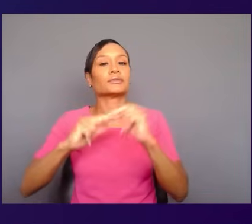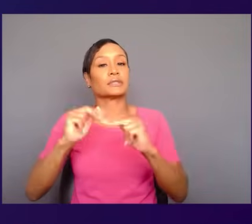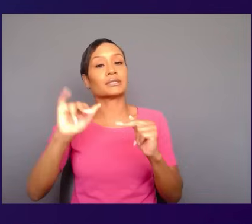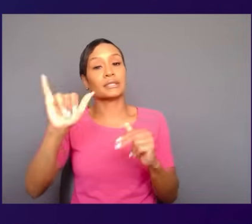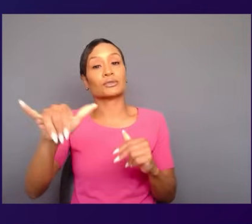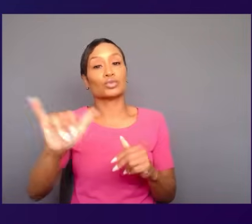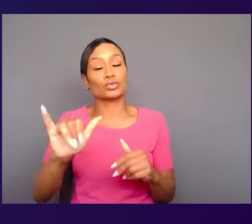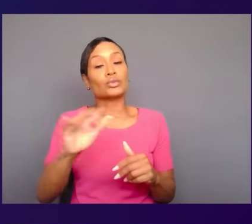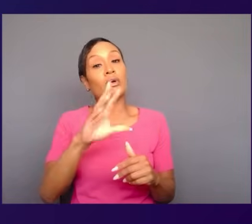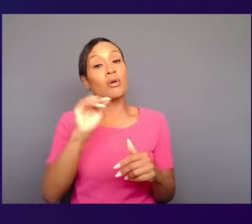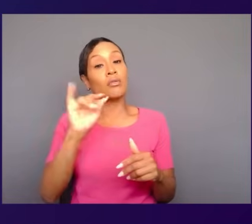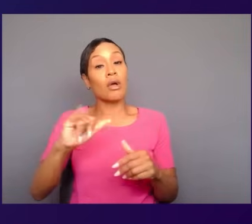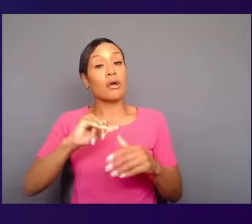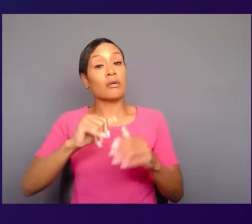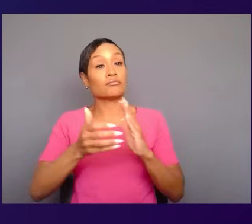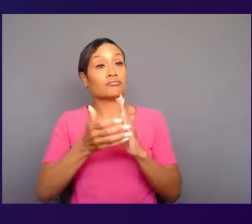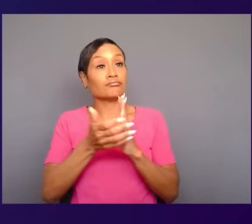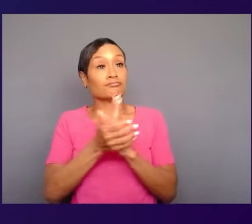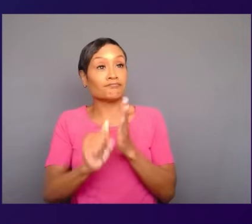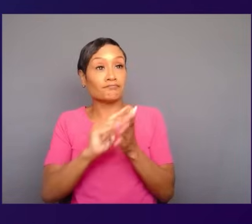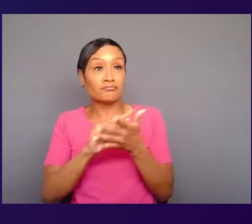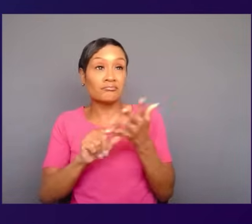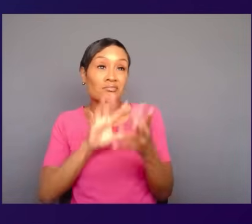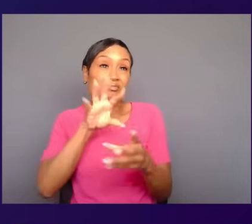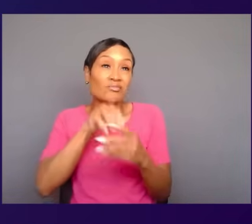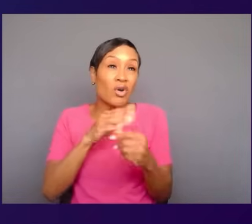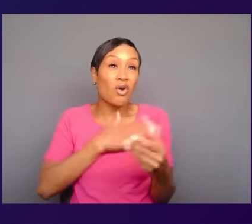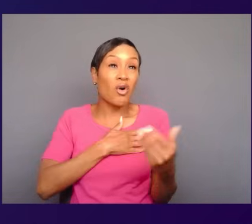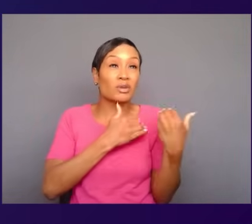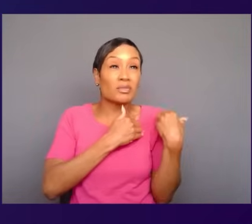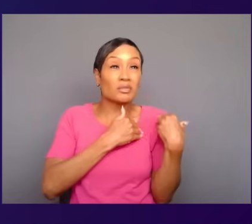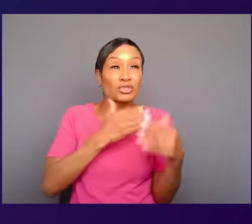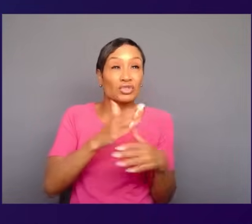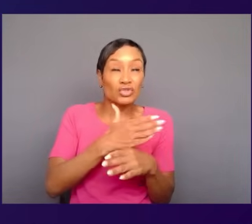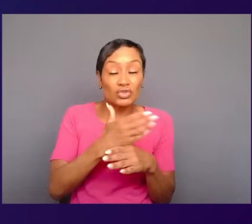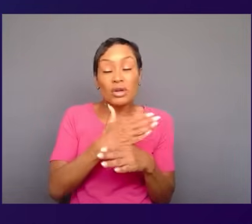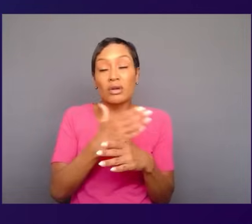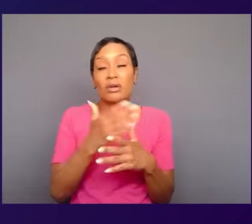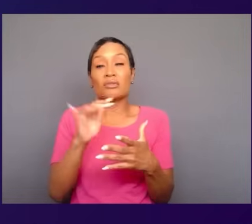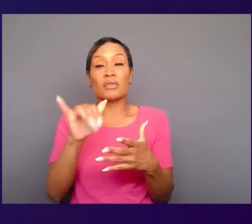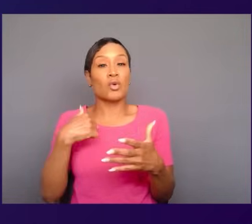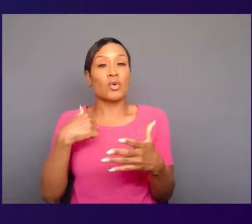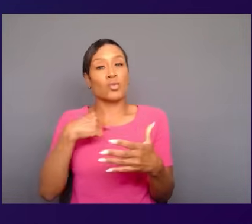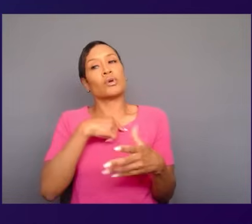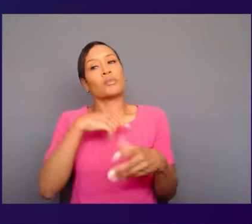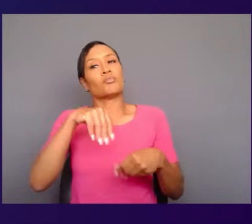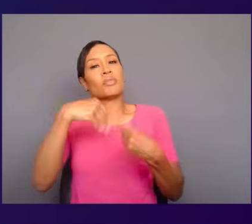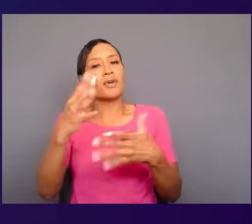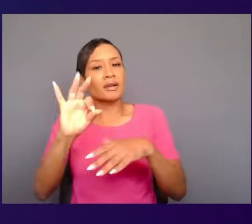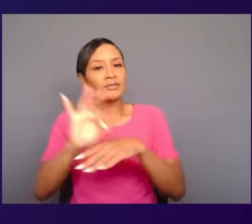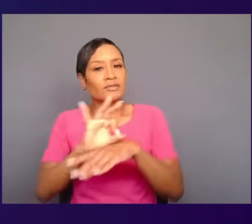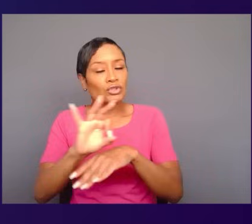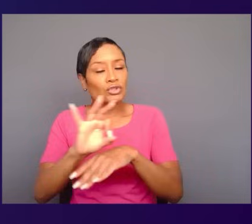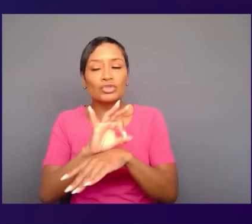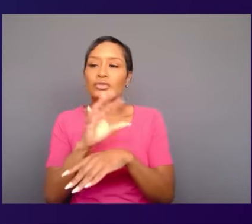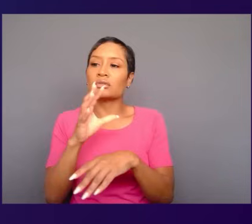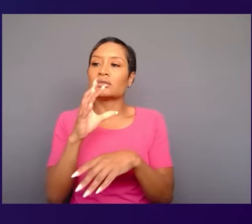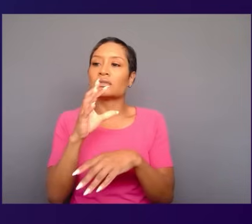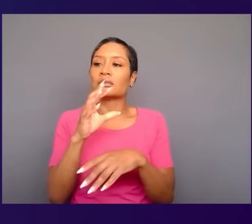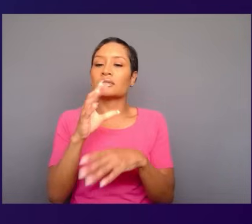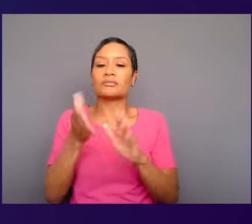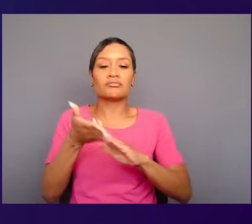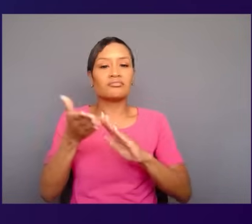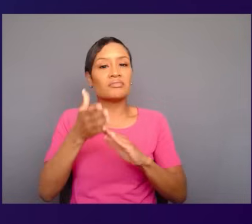And these capabilities are, you know, part of our shared responsibility model. We provide the functionality, and then, you know, we